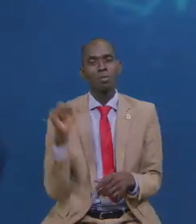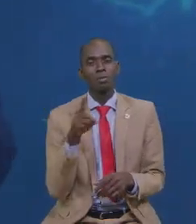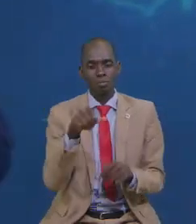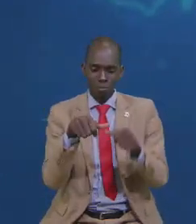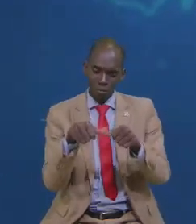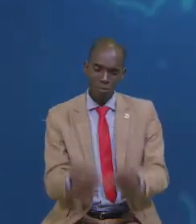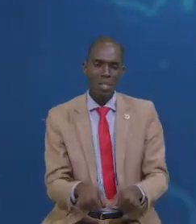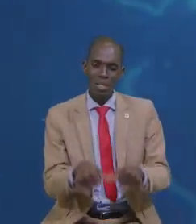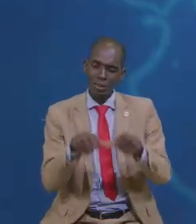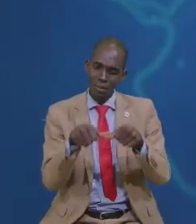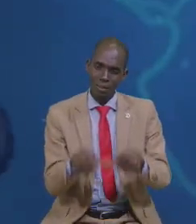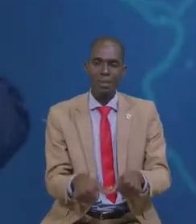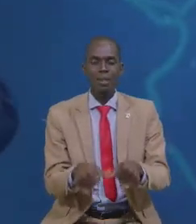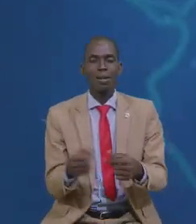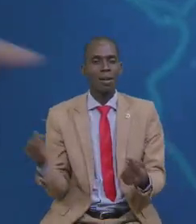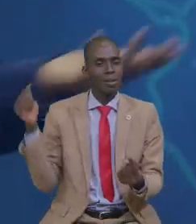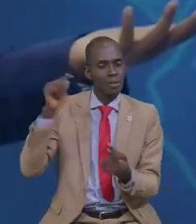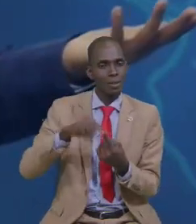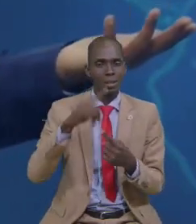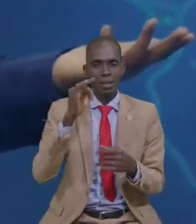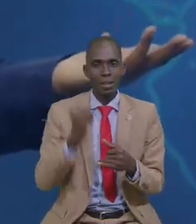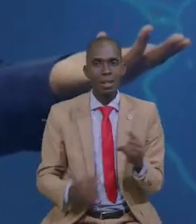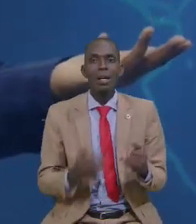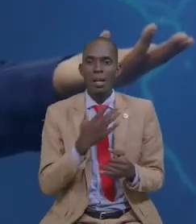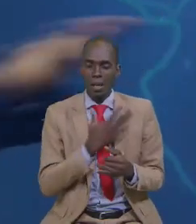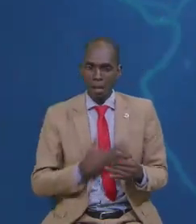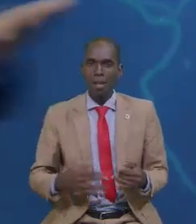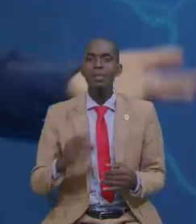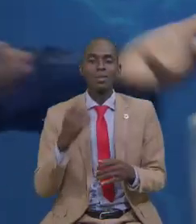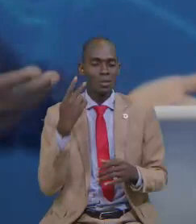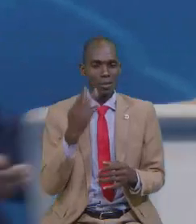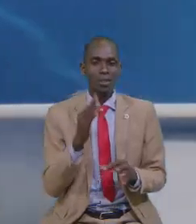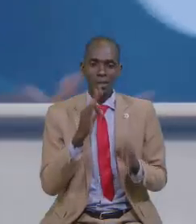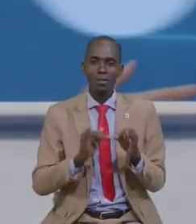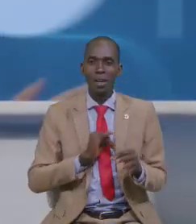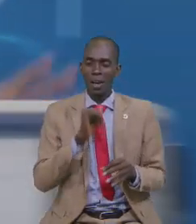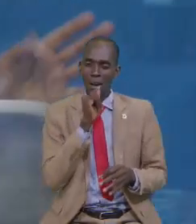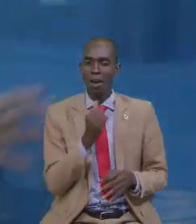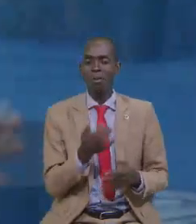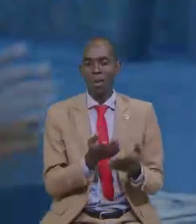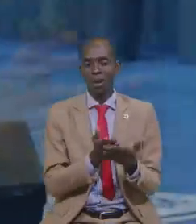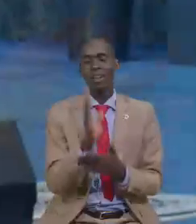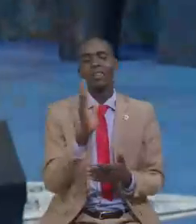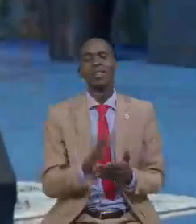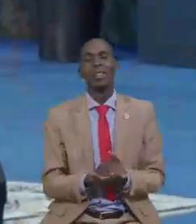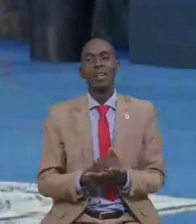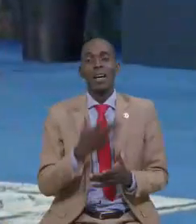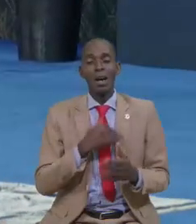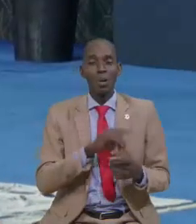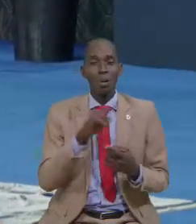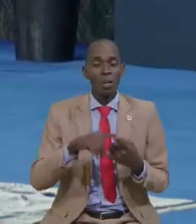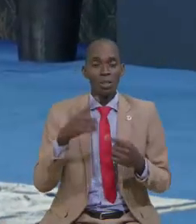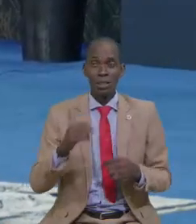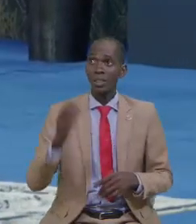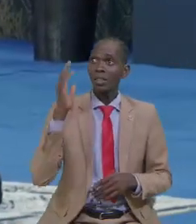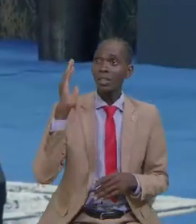stay, stay till the end and prove me right. And know that when the testimonies are going on